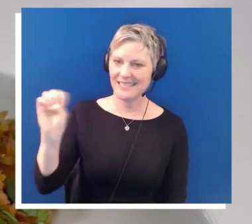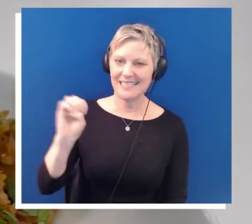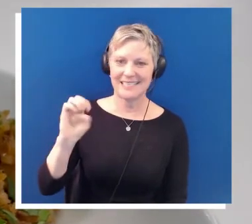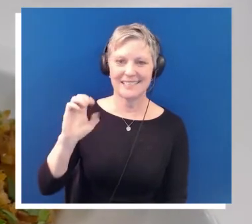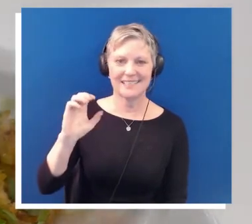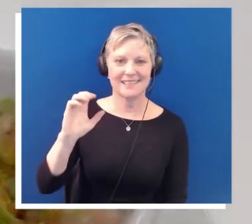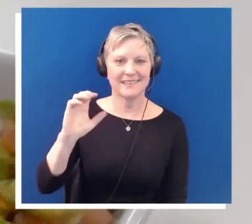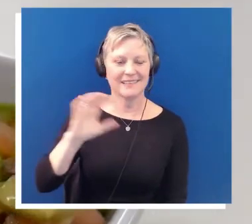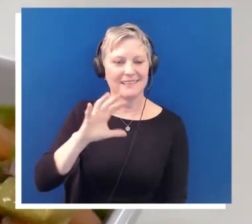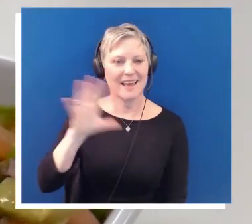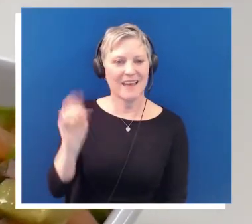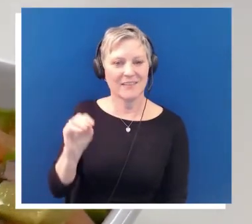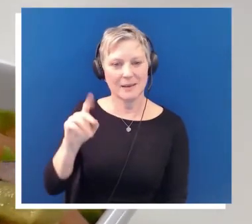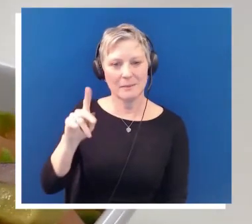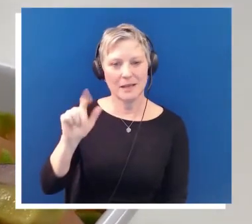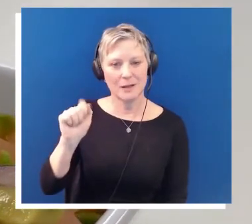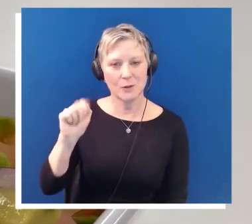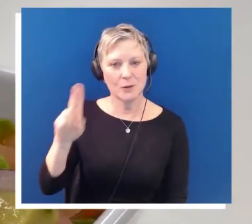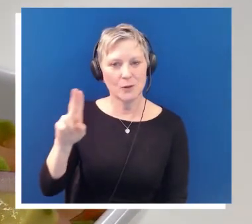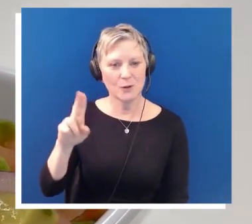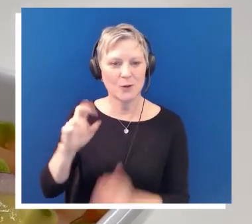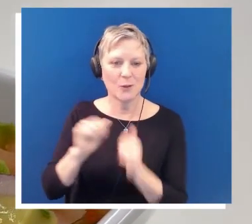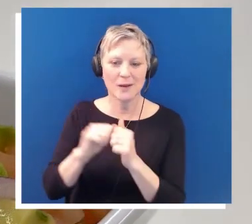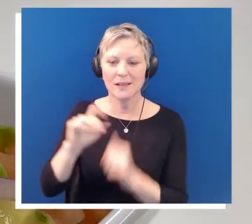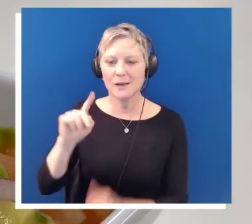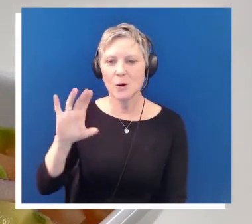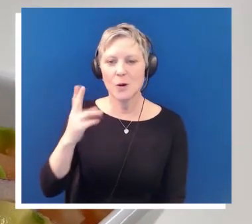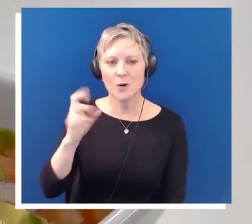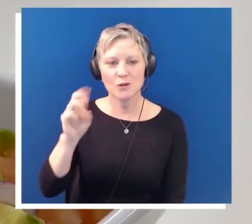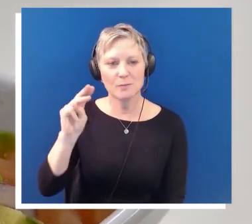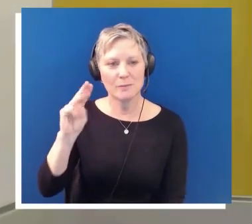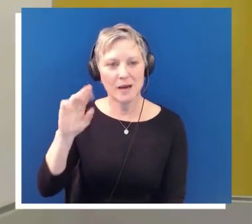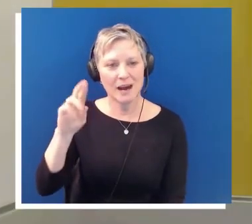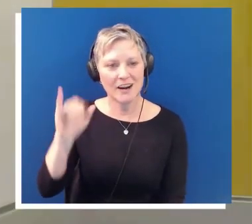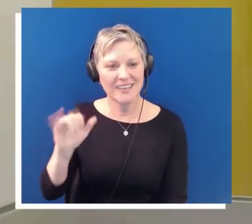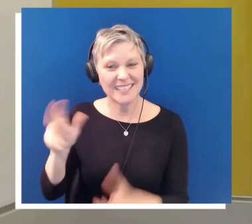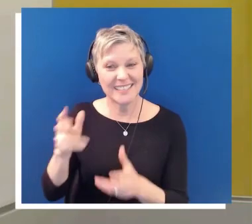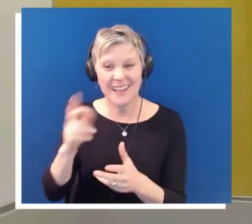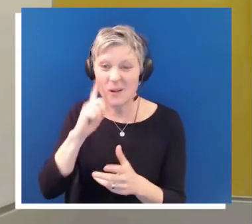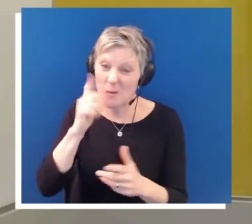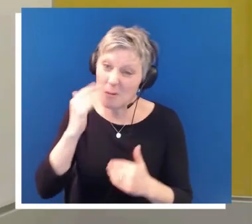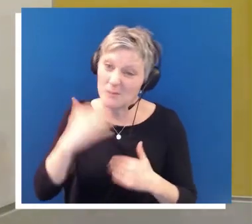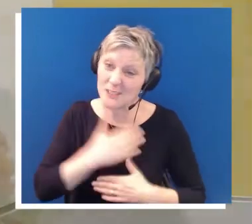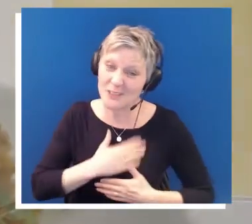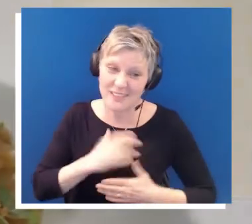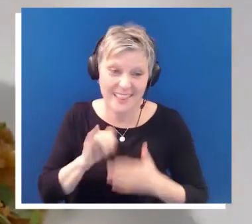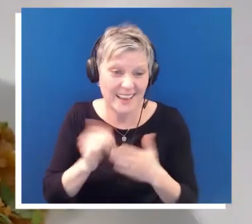pilau with our kachumbari salad. I hope you enjoy. It's that easy.